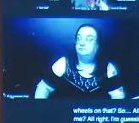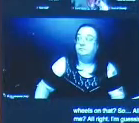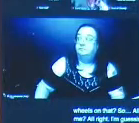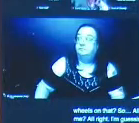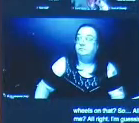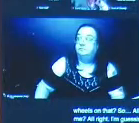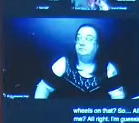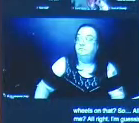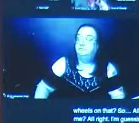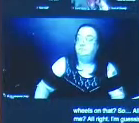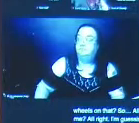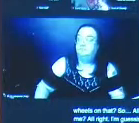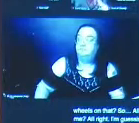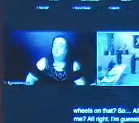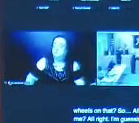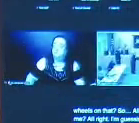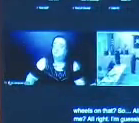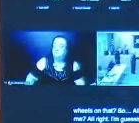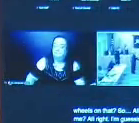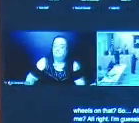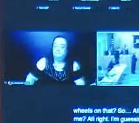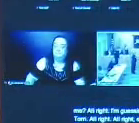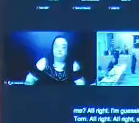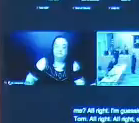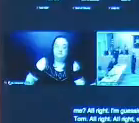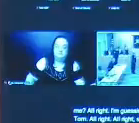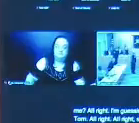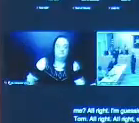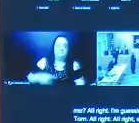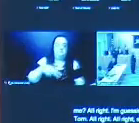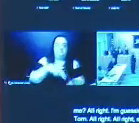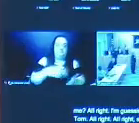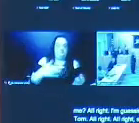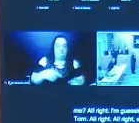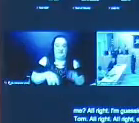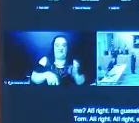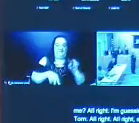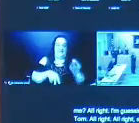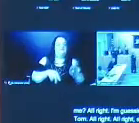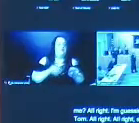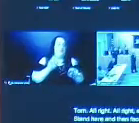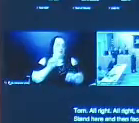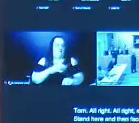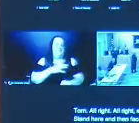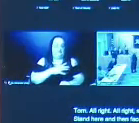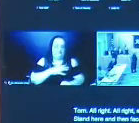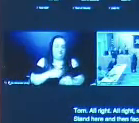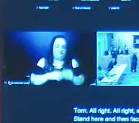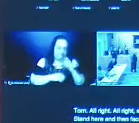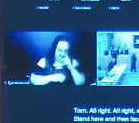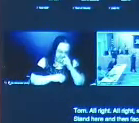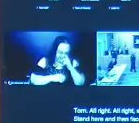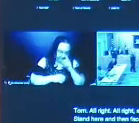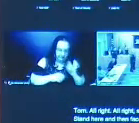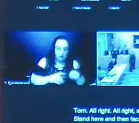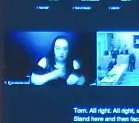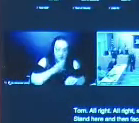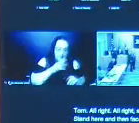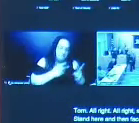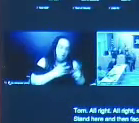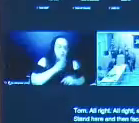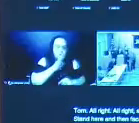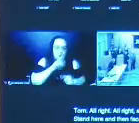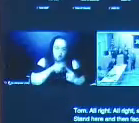All right, so what, exactly. Stand here and then face them, okay? And you're gonna talk into that. We'll both talk into this, okay?